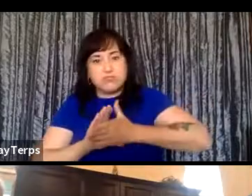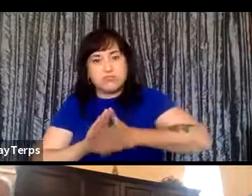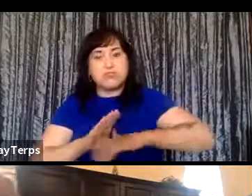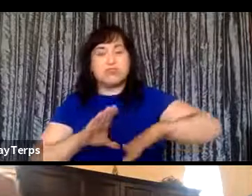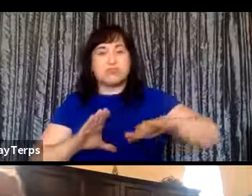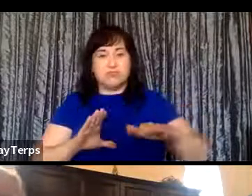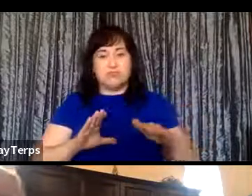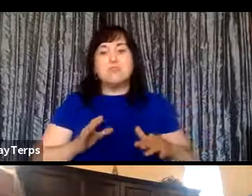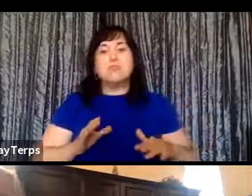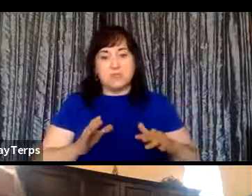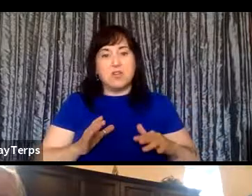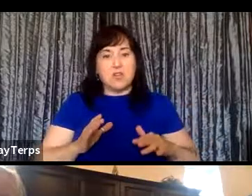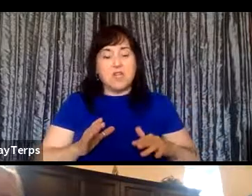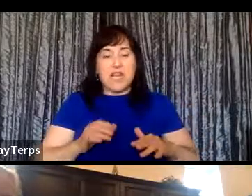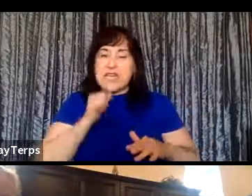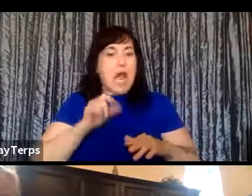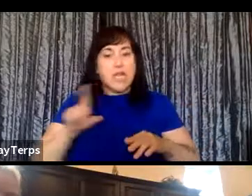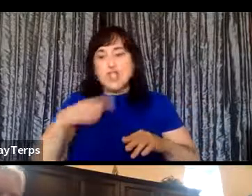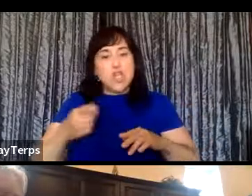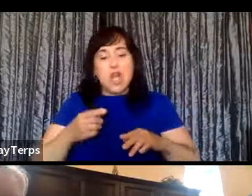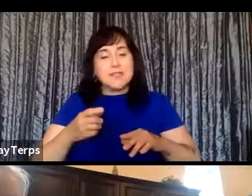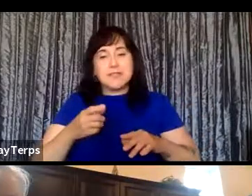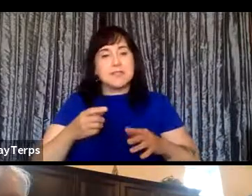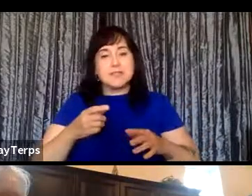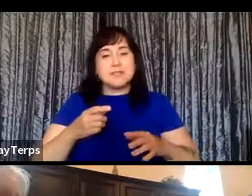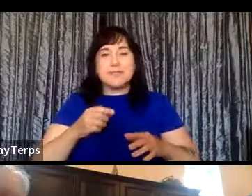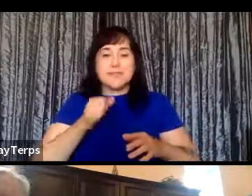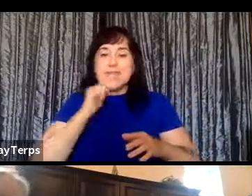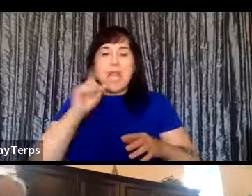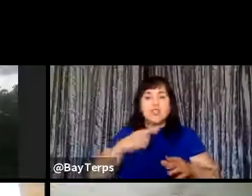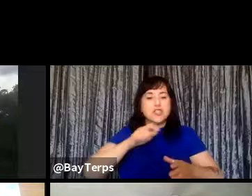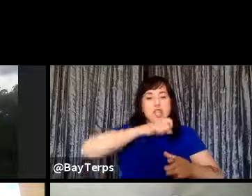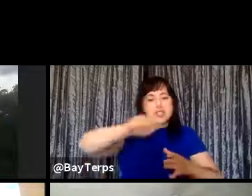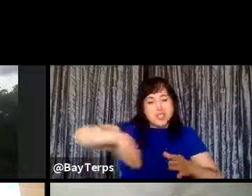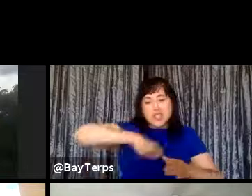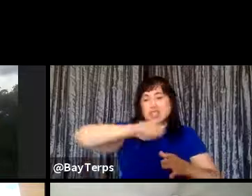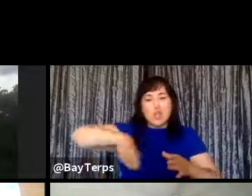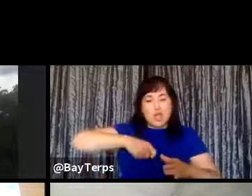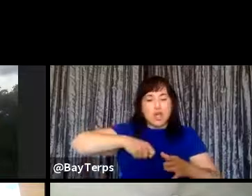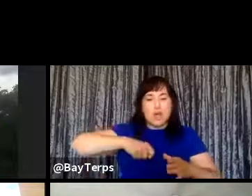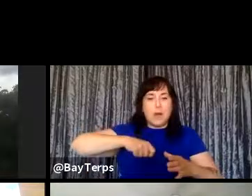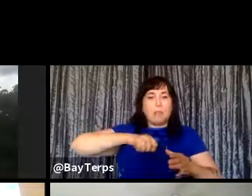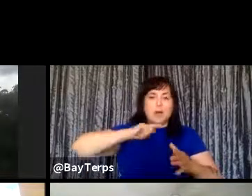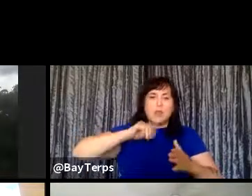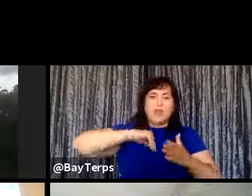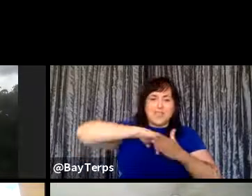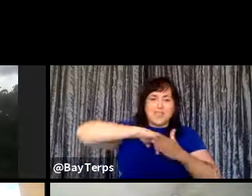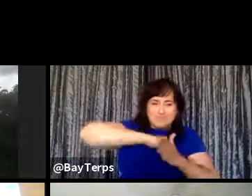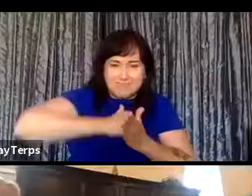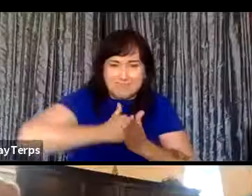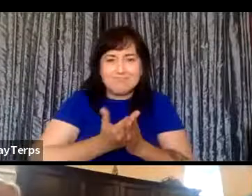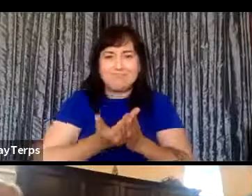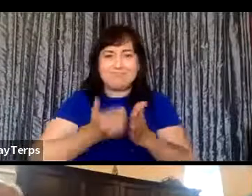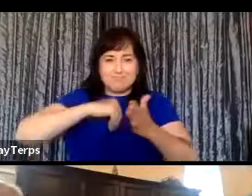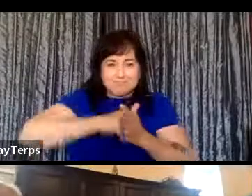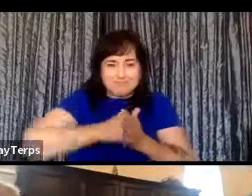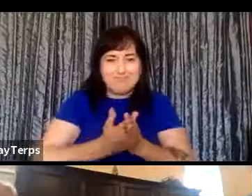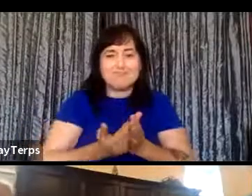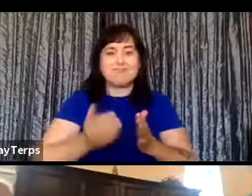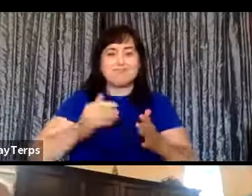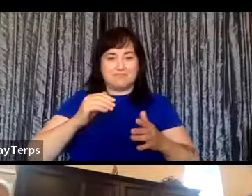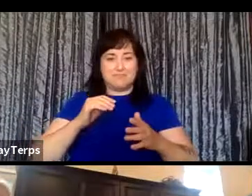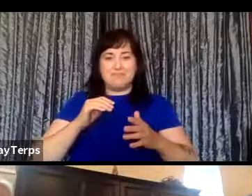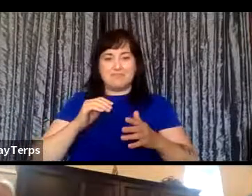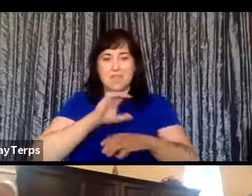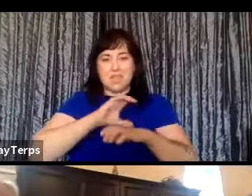get me in trouble with GISH. Okay, so basically use the back of the spatula, okay, to really press it out.